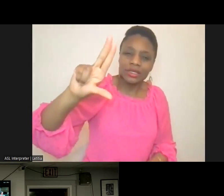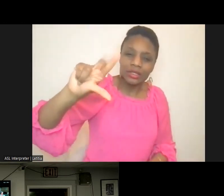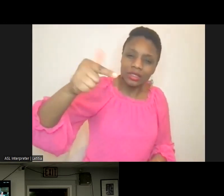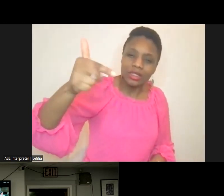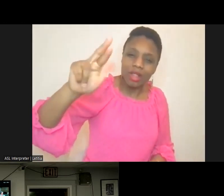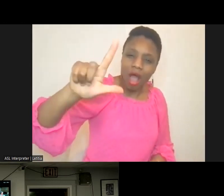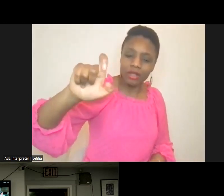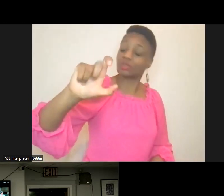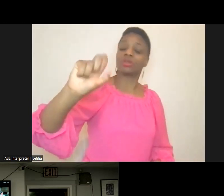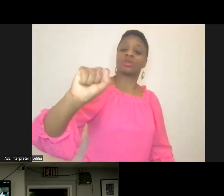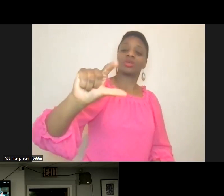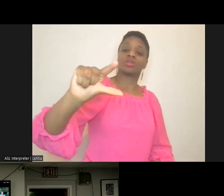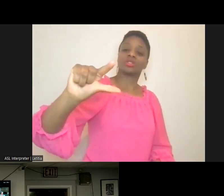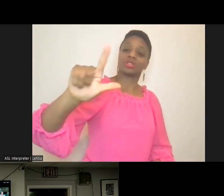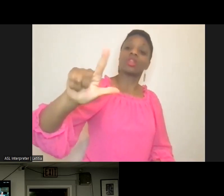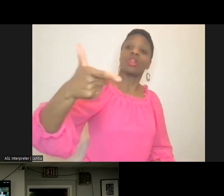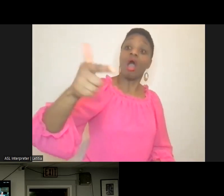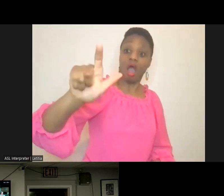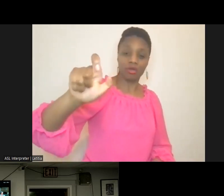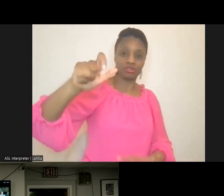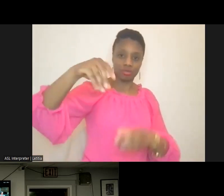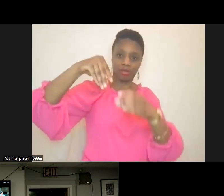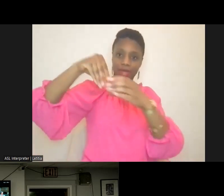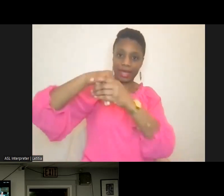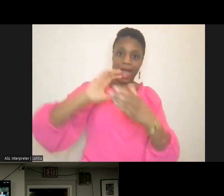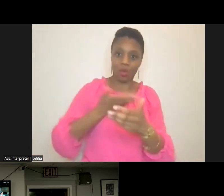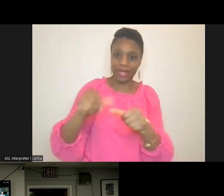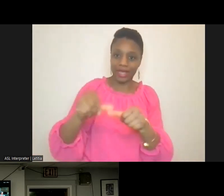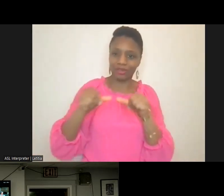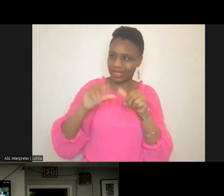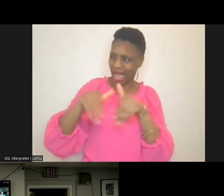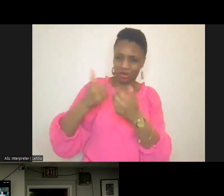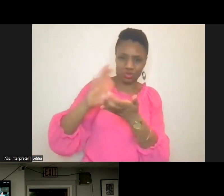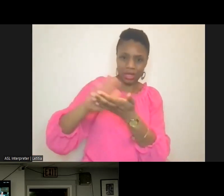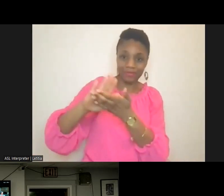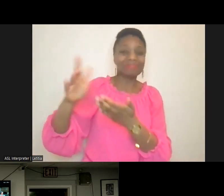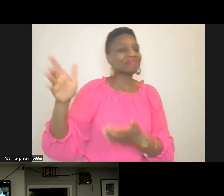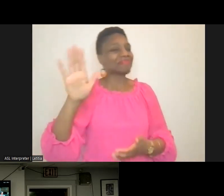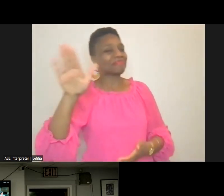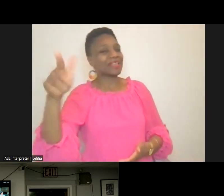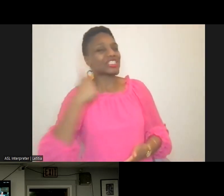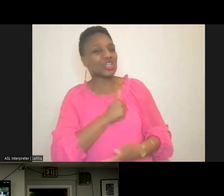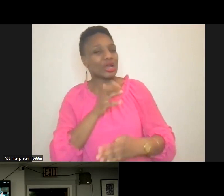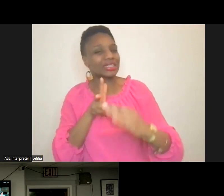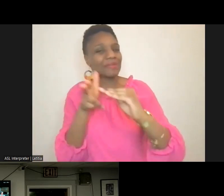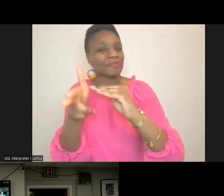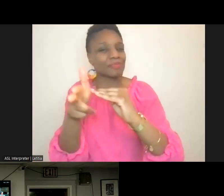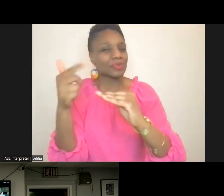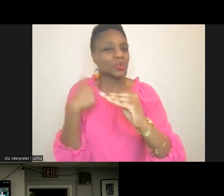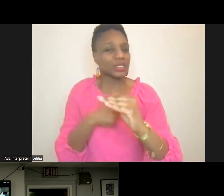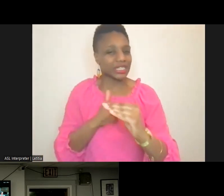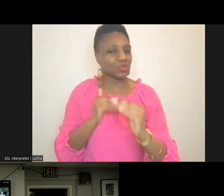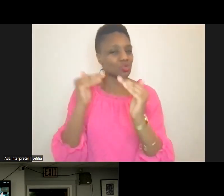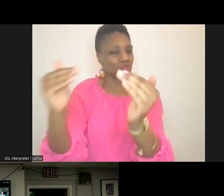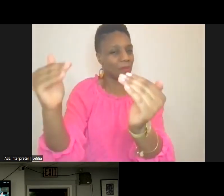landfills anymore and all the ill effects of landfills. Okay. So that's my input. We need to move on. Thank you. Yep. Thank you.